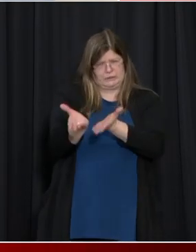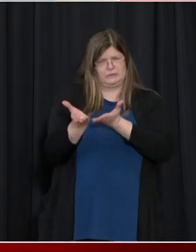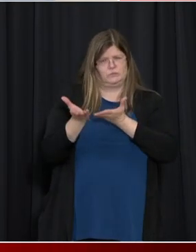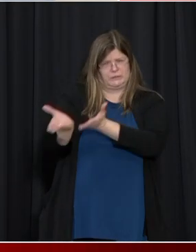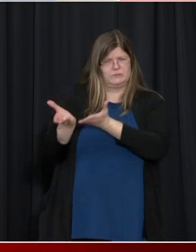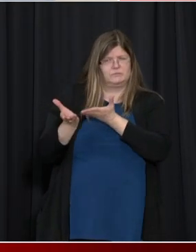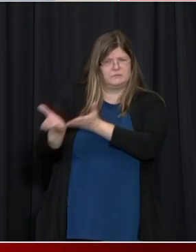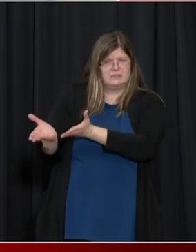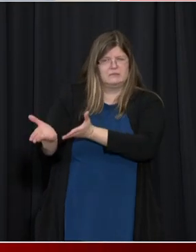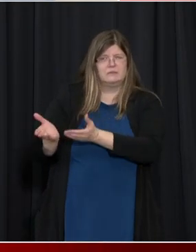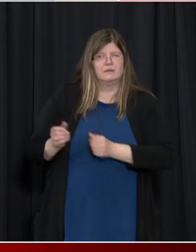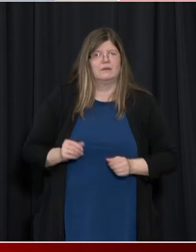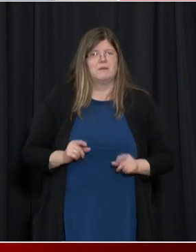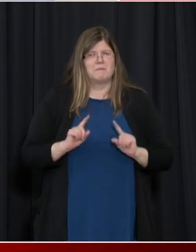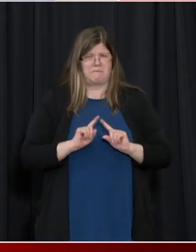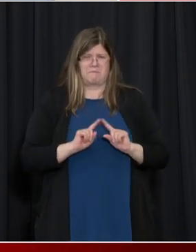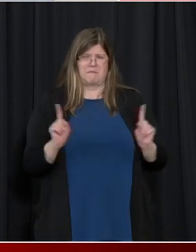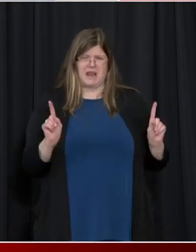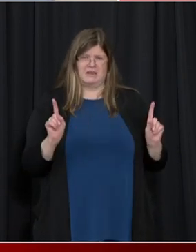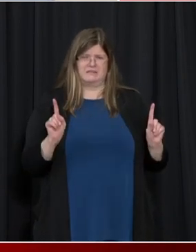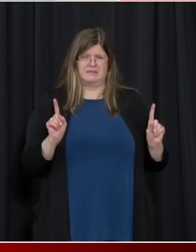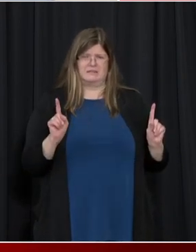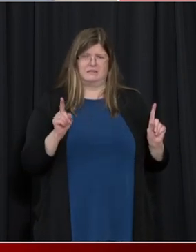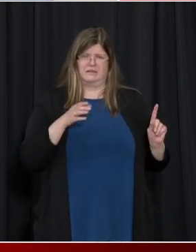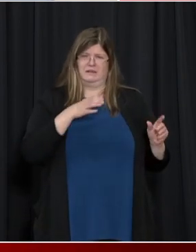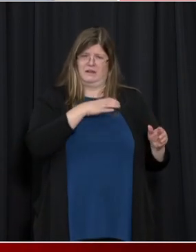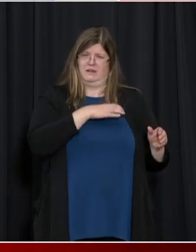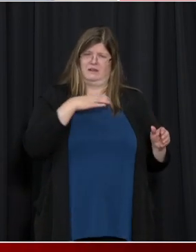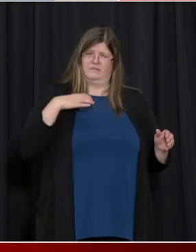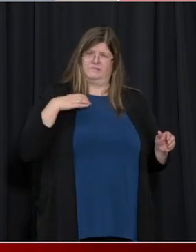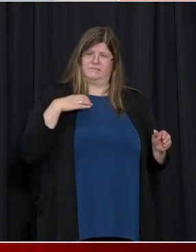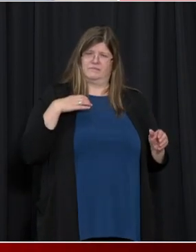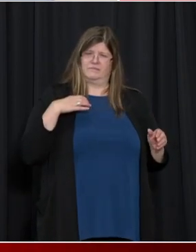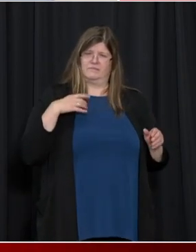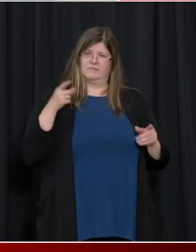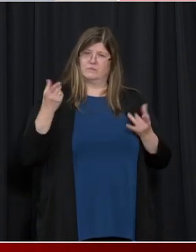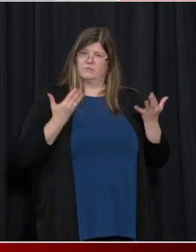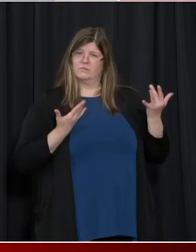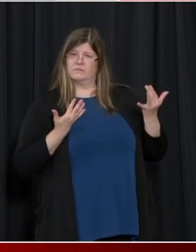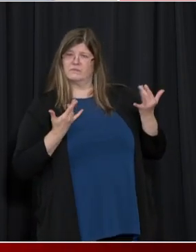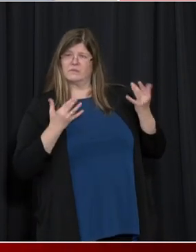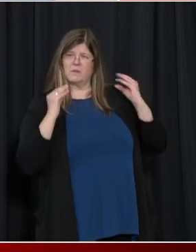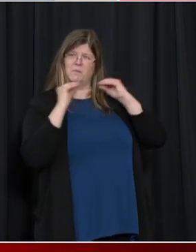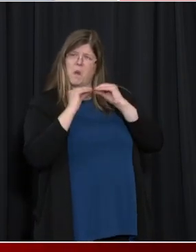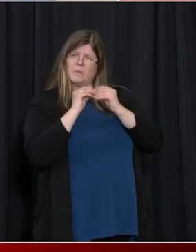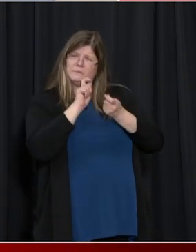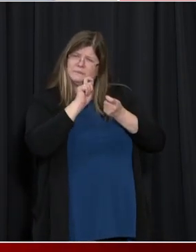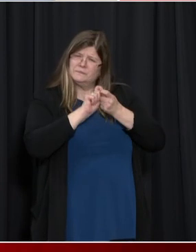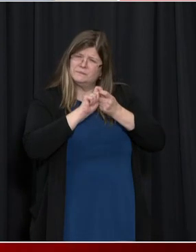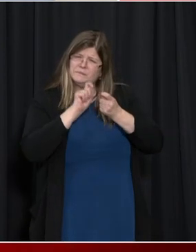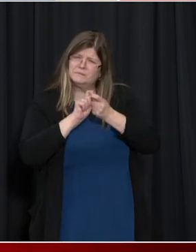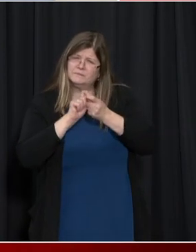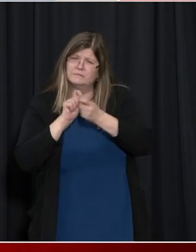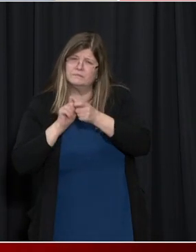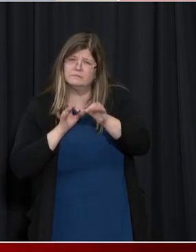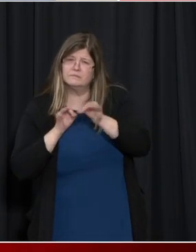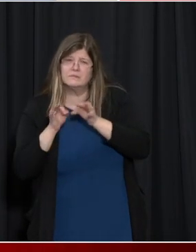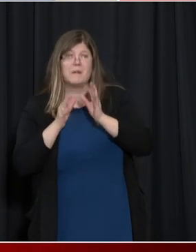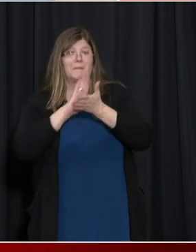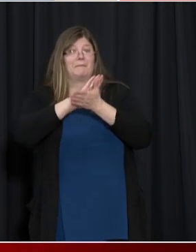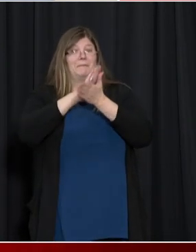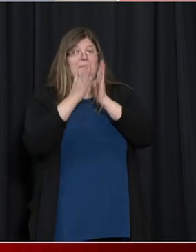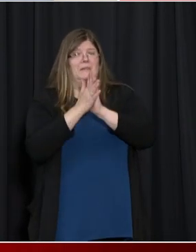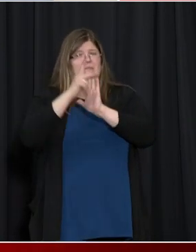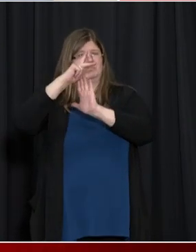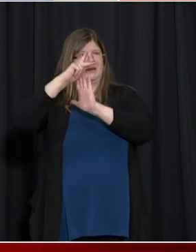the council was very much waiting on more specifics as they tried to develop policy around that. Have they